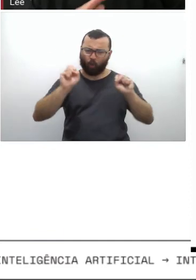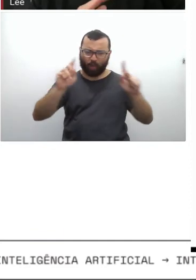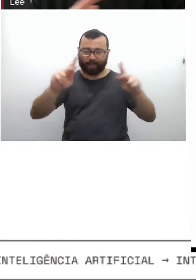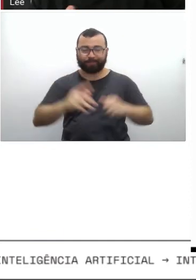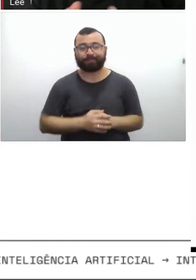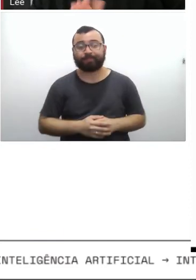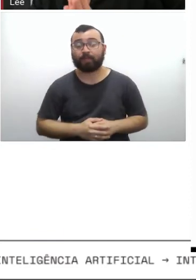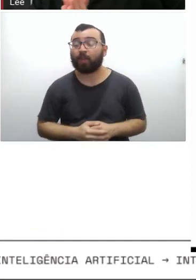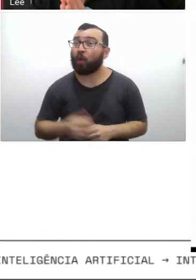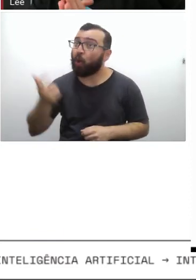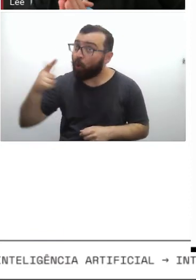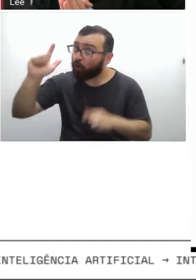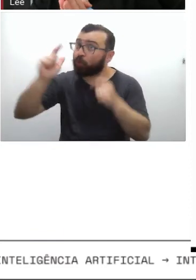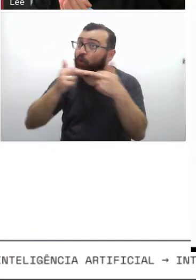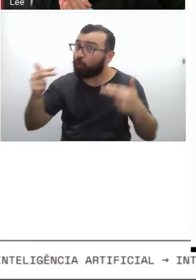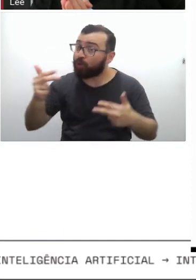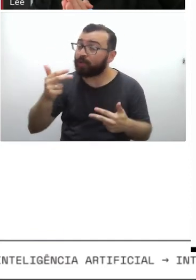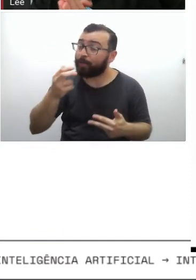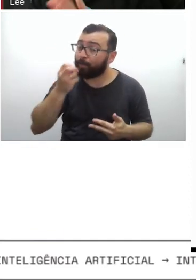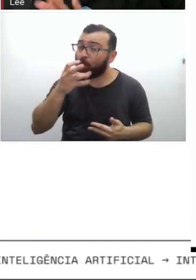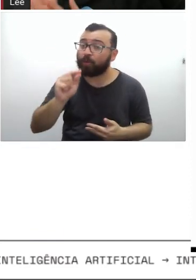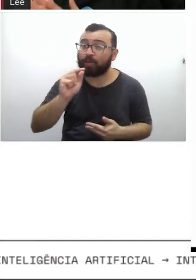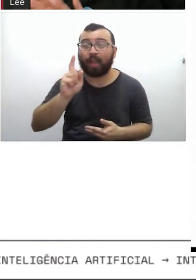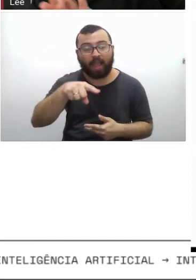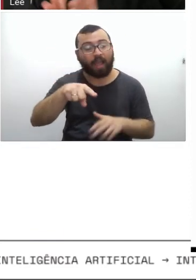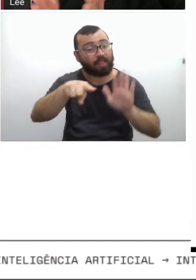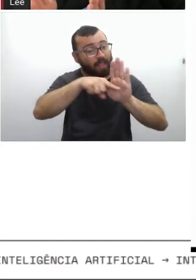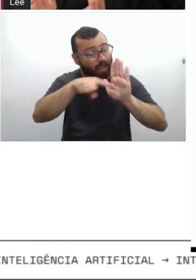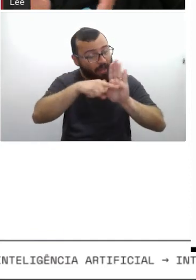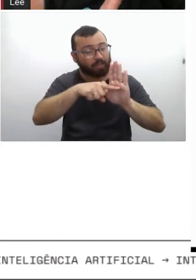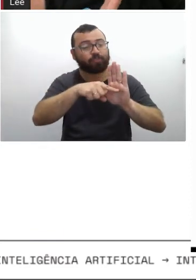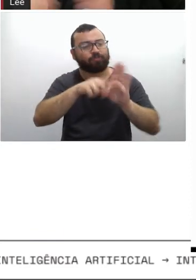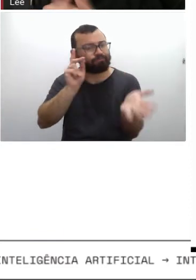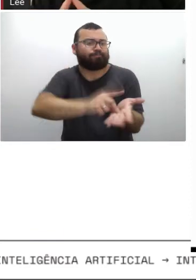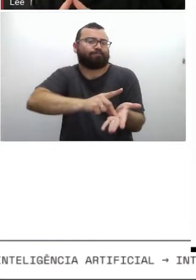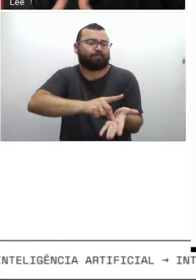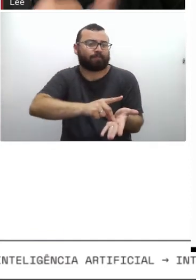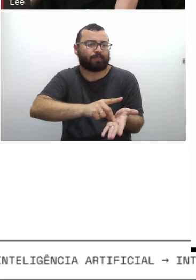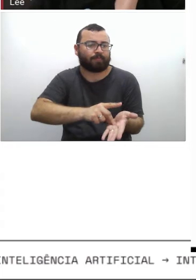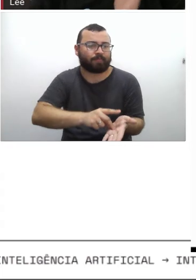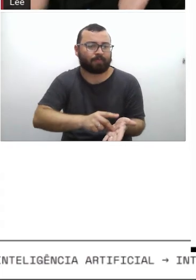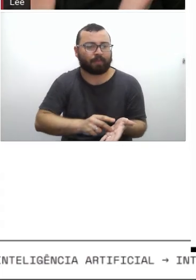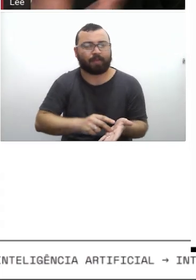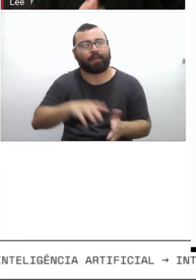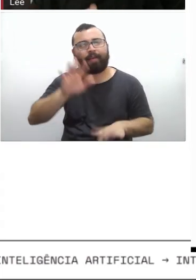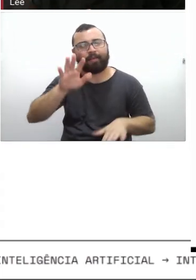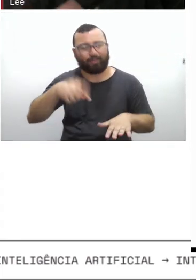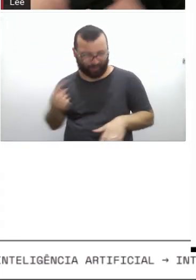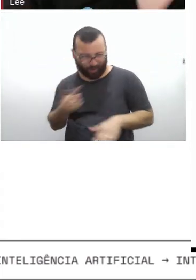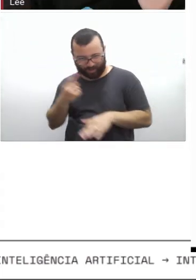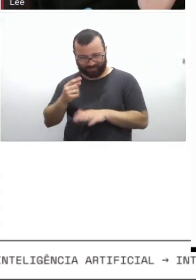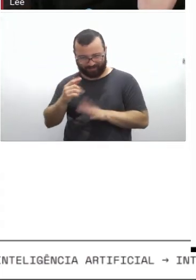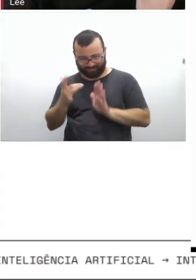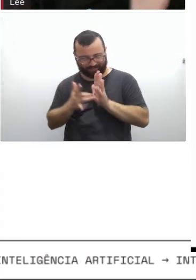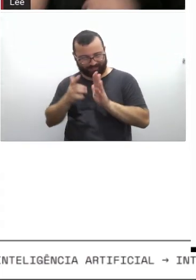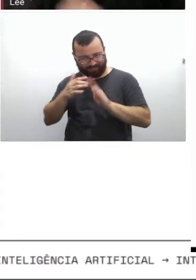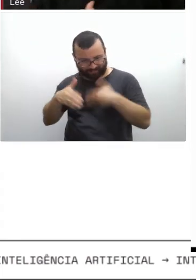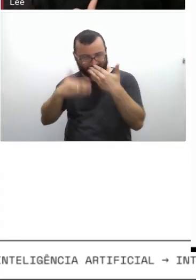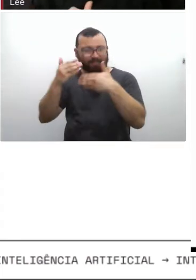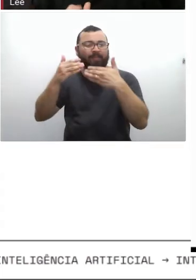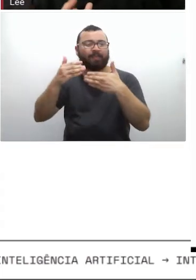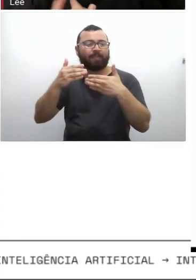Another thing that's fine, that's a true negative. That means an unsupported request, or what we developers always say, like, well, works as